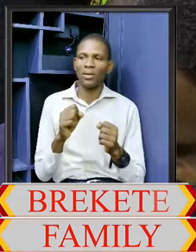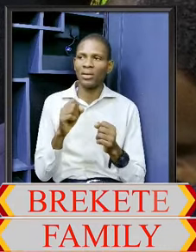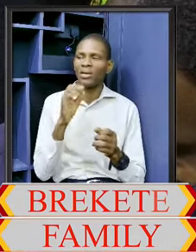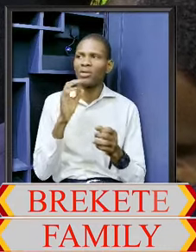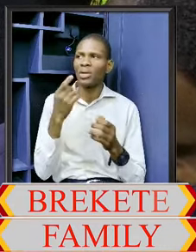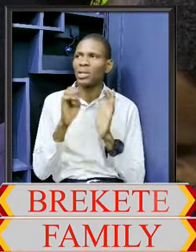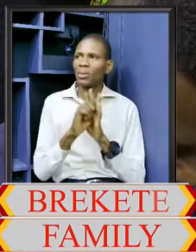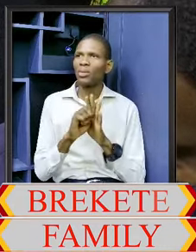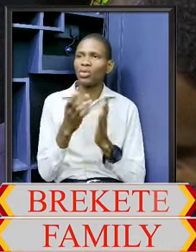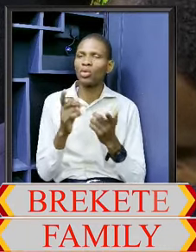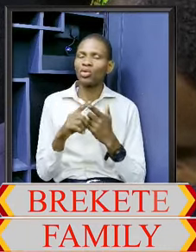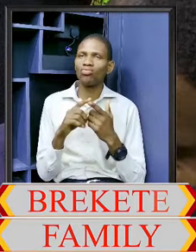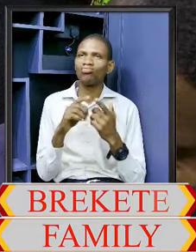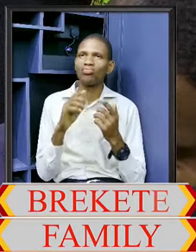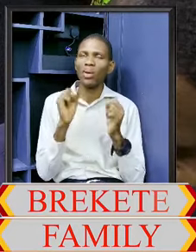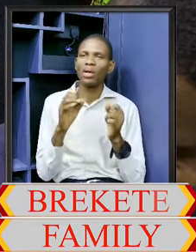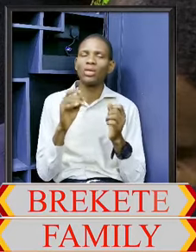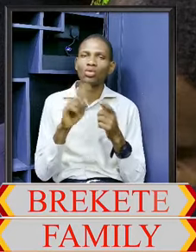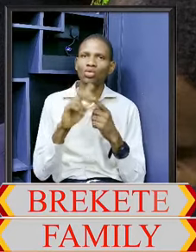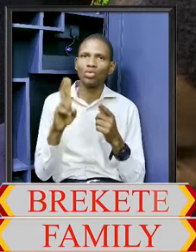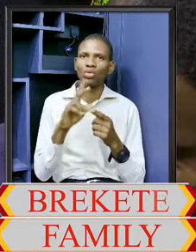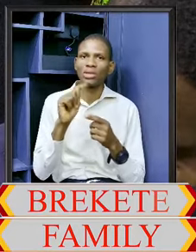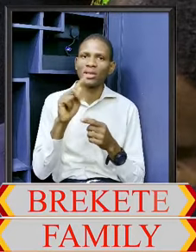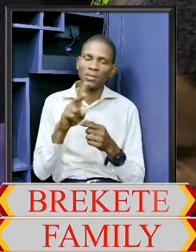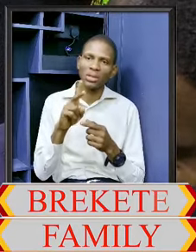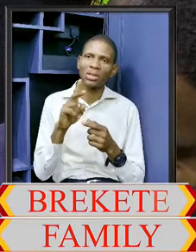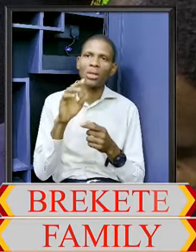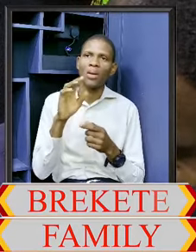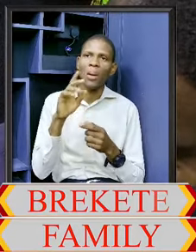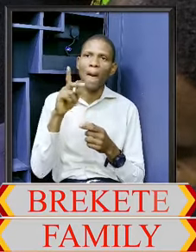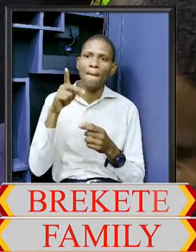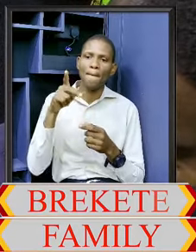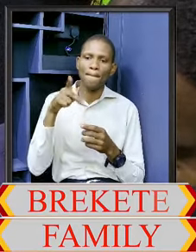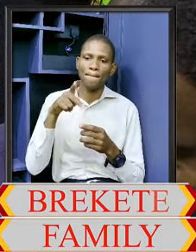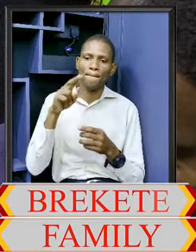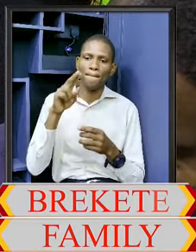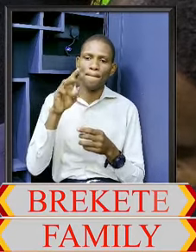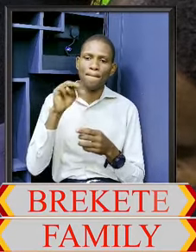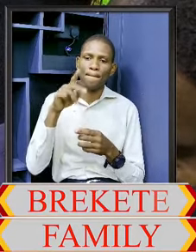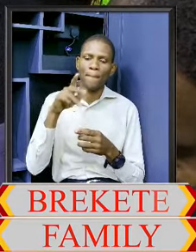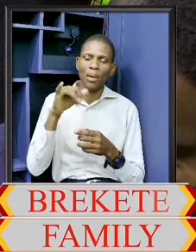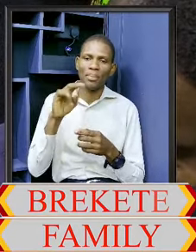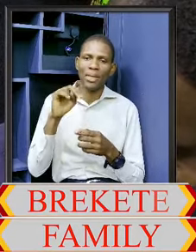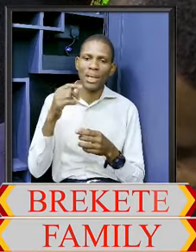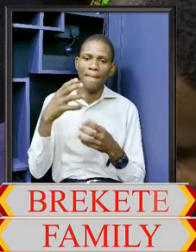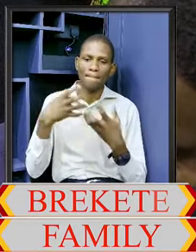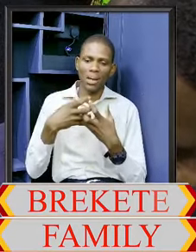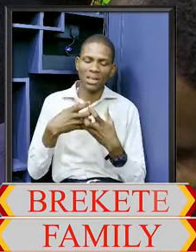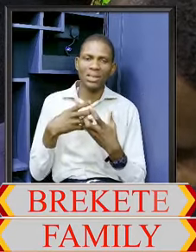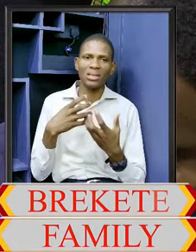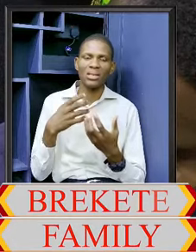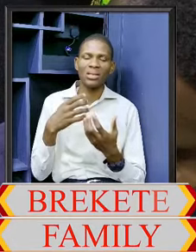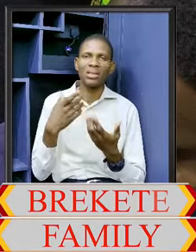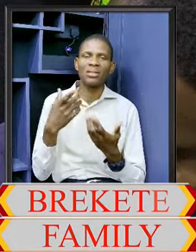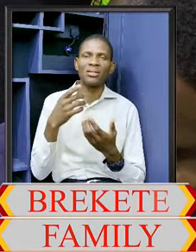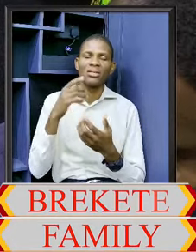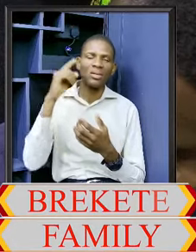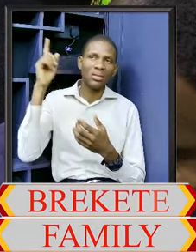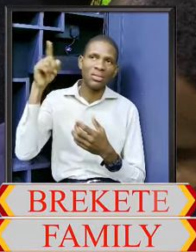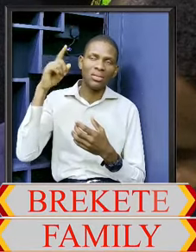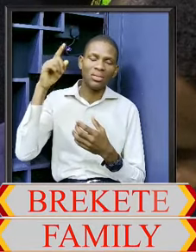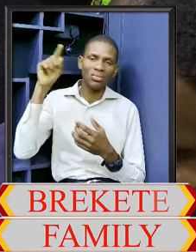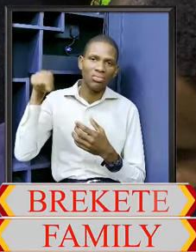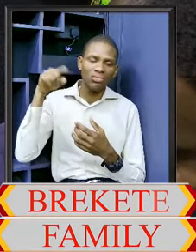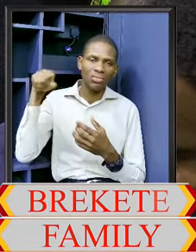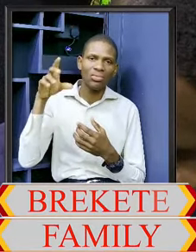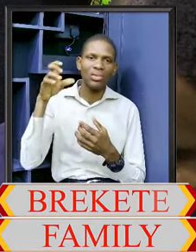carry your TV, your pumping machine. We will calculate the unit, how many horsepower we get. What then of fan? Fan so